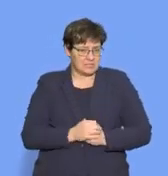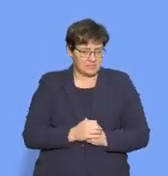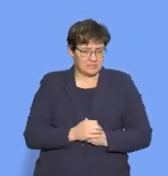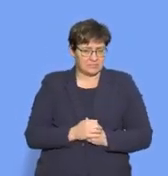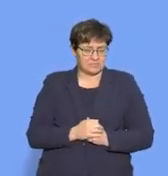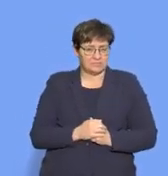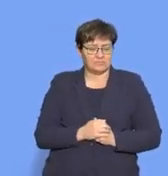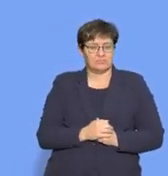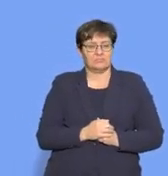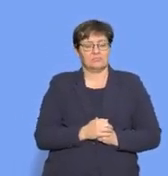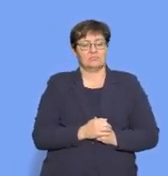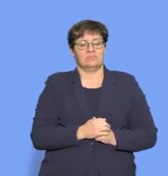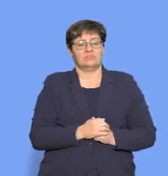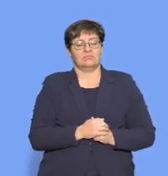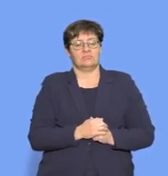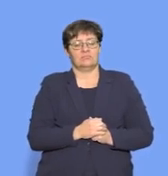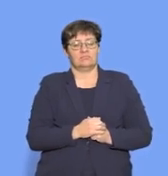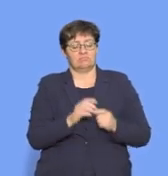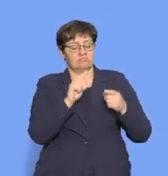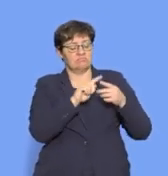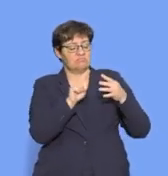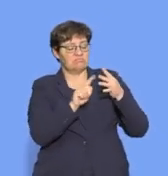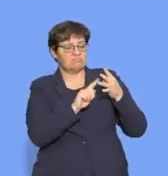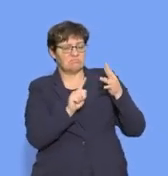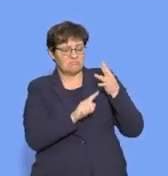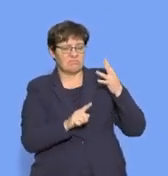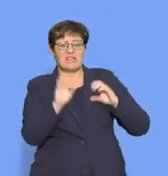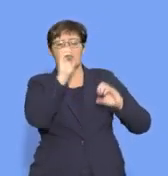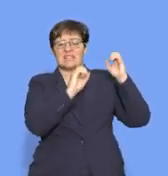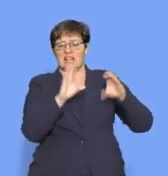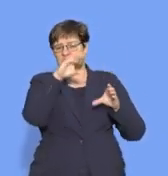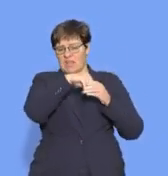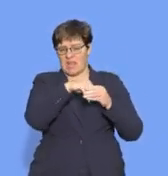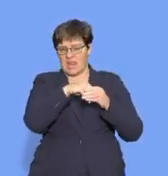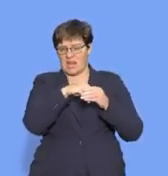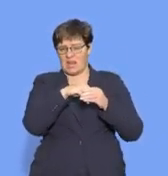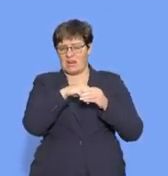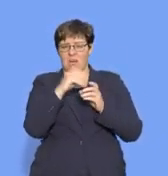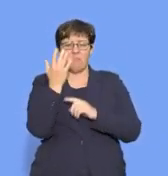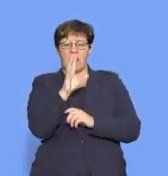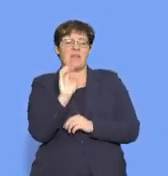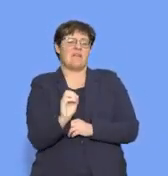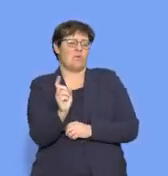plant. So, let's revise the different types of plants or the different types of cells.